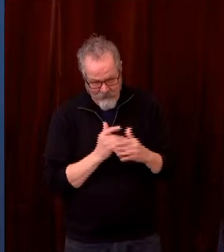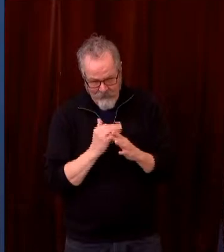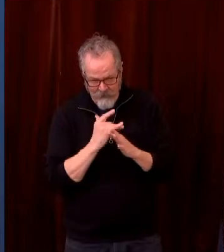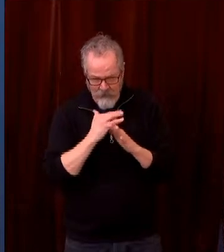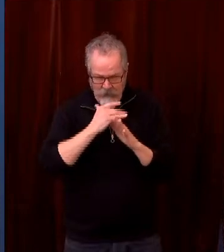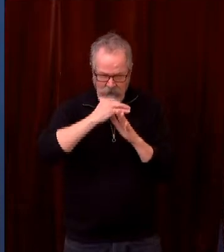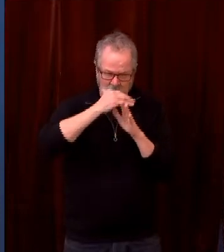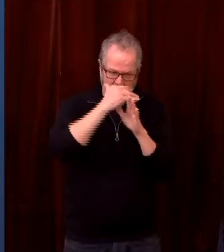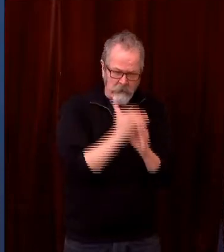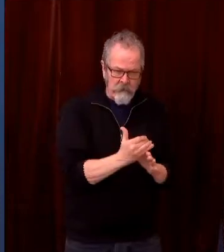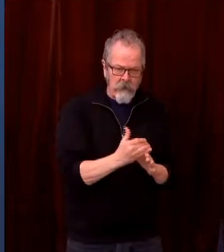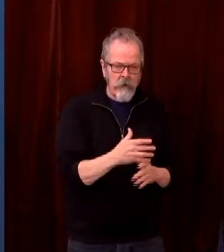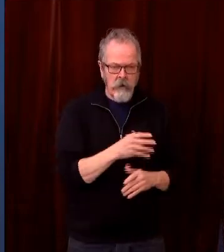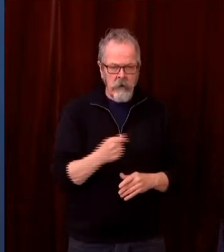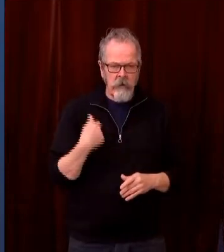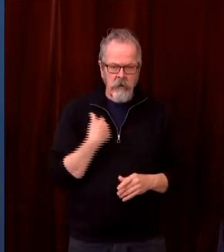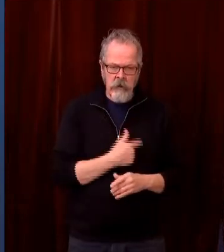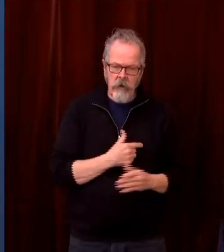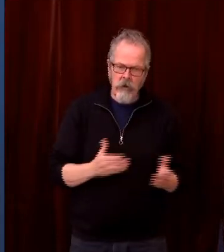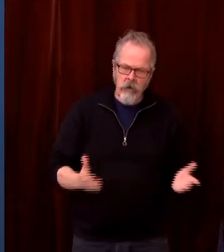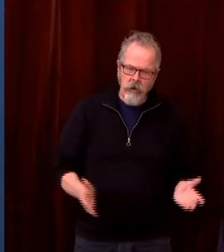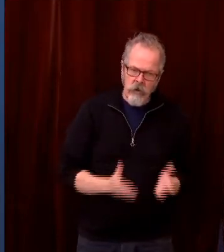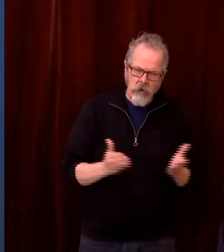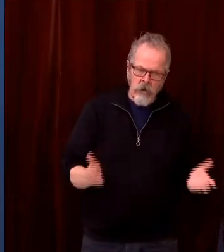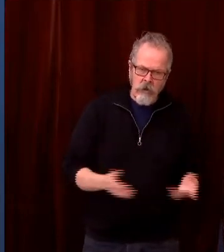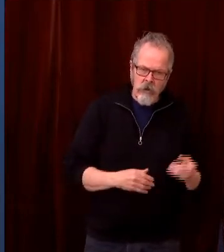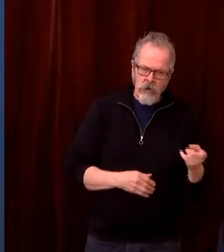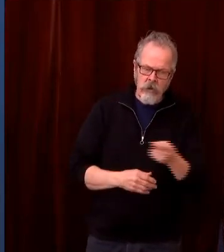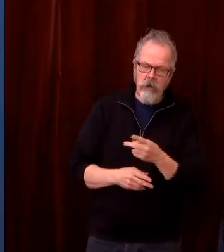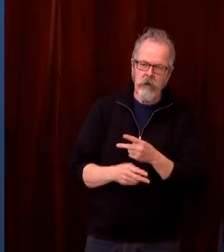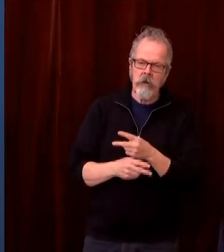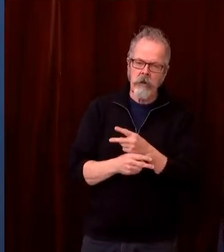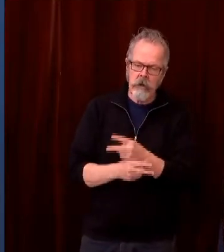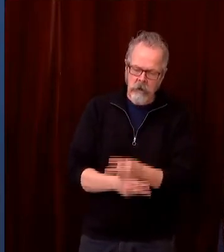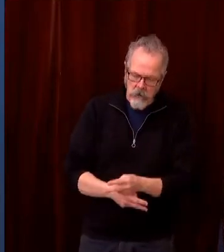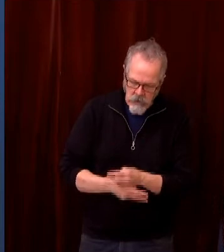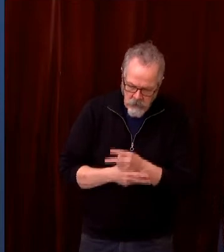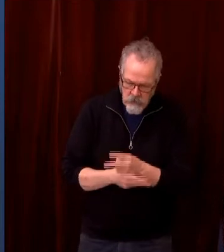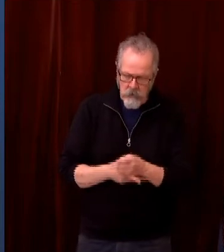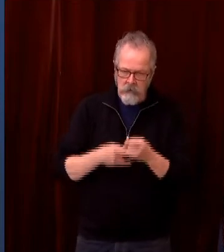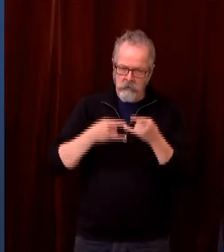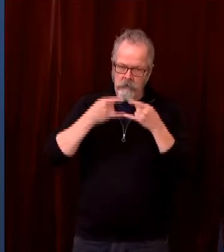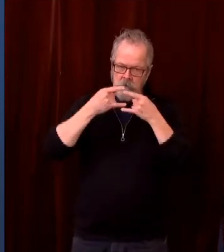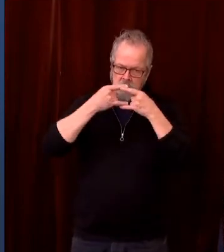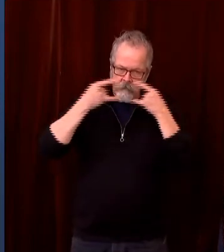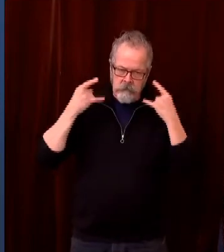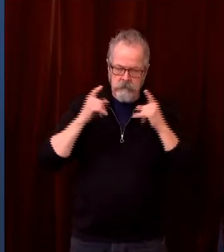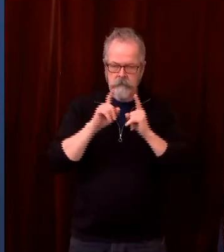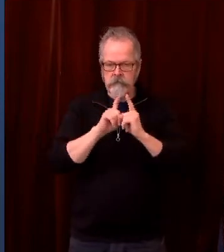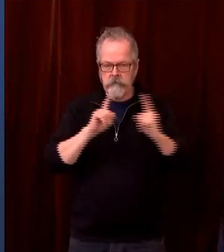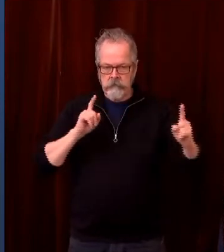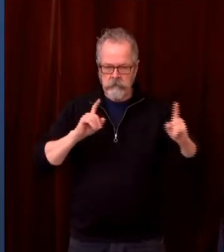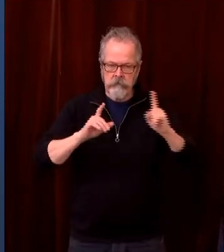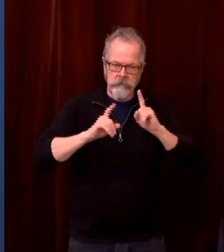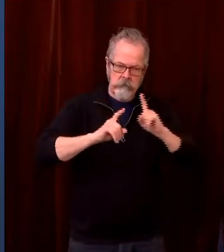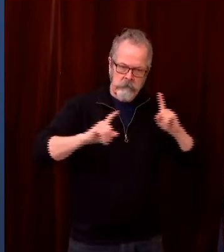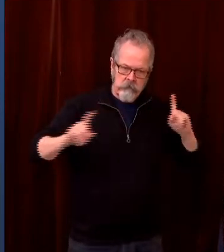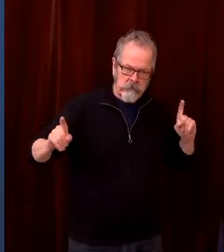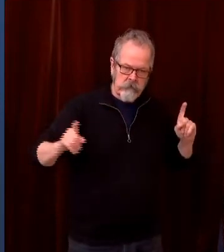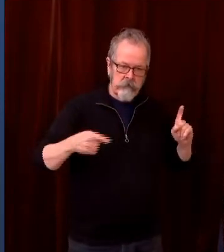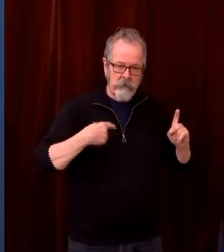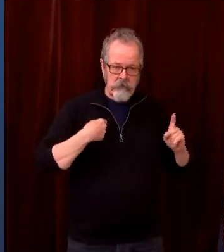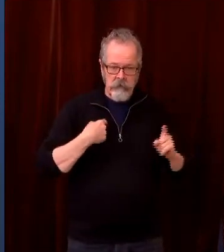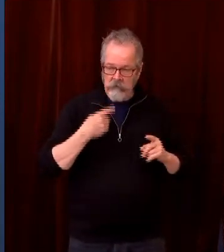Whatever we were doing 3 weeks ago to protect ourselves and our families, whatever kind of mask we were using,